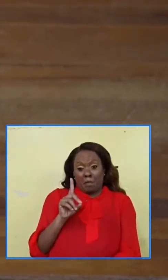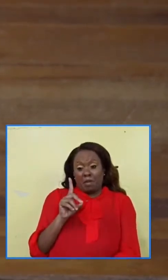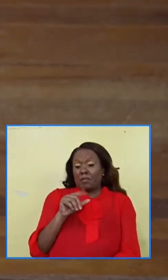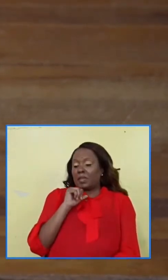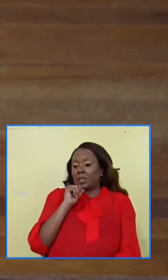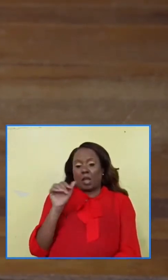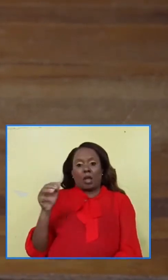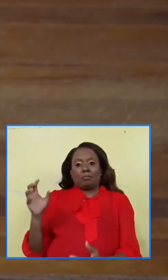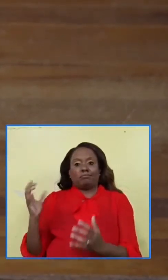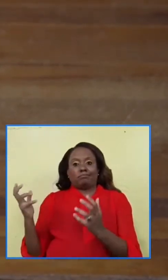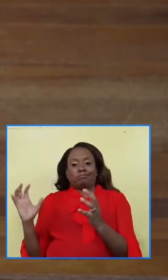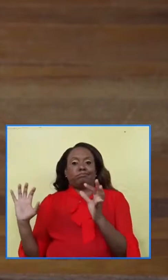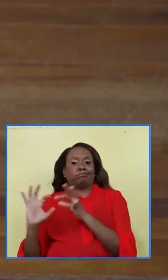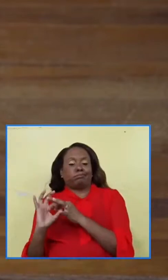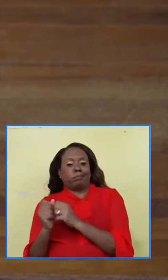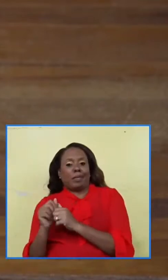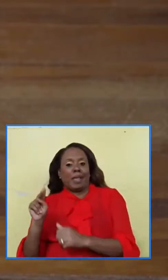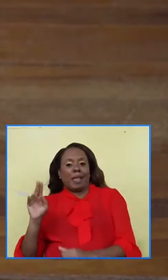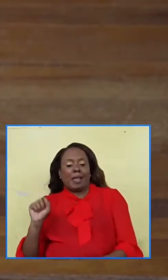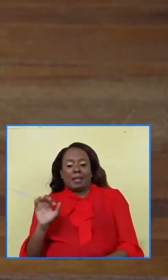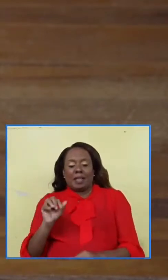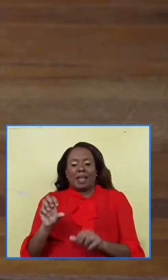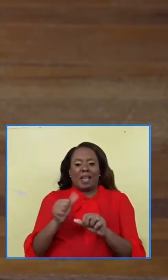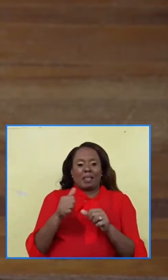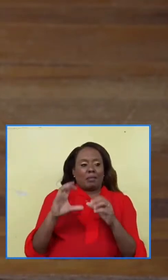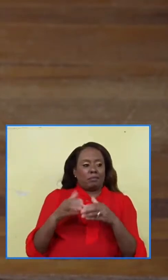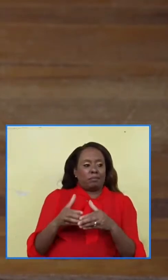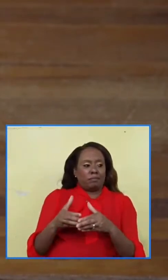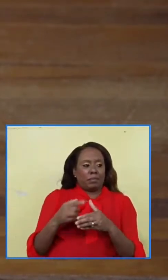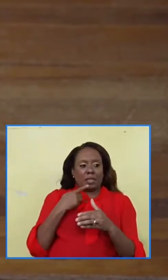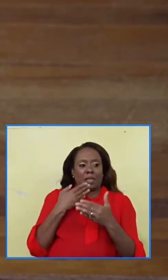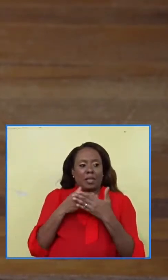you continue. So that fund is pretty much stable and doing well.